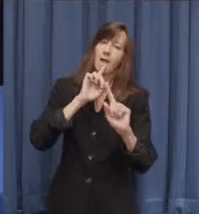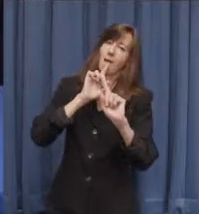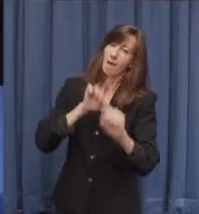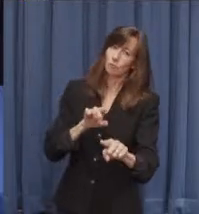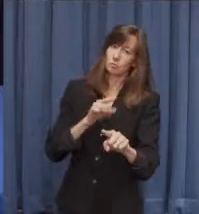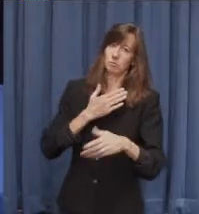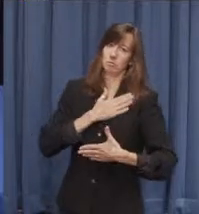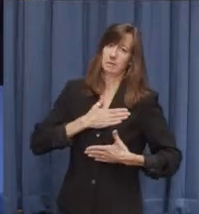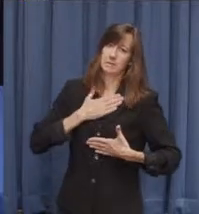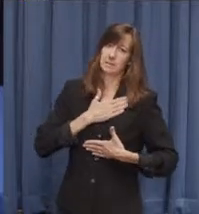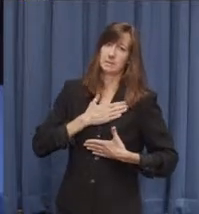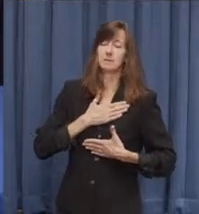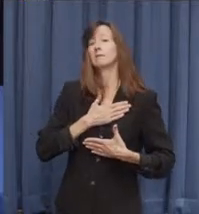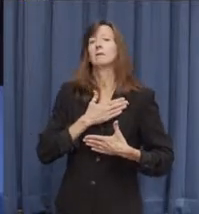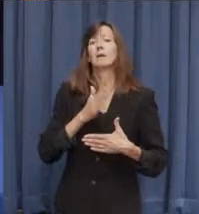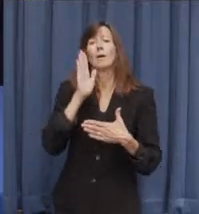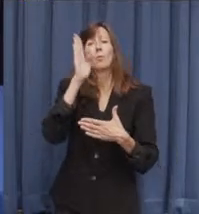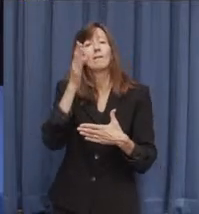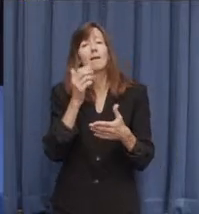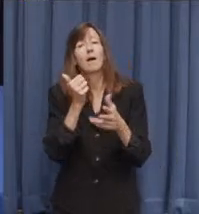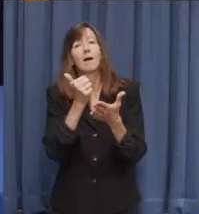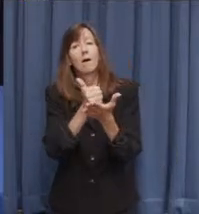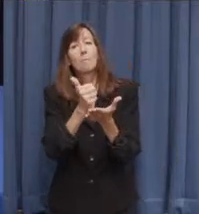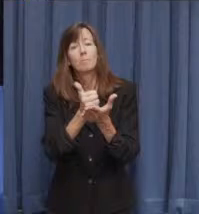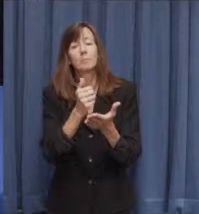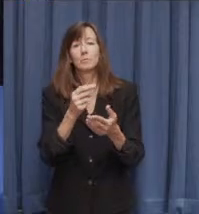paramount, but it will help keep